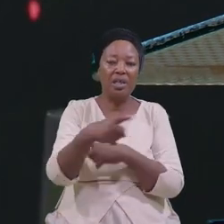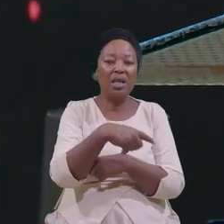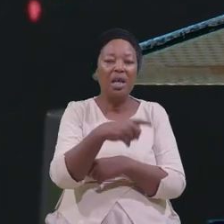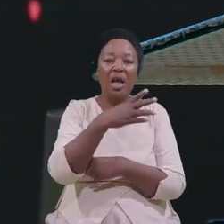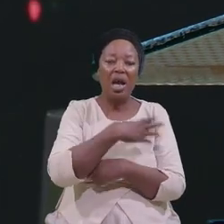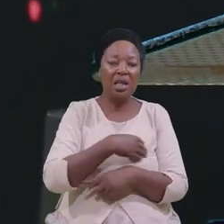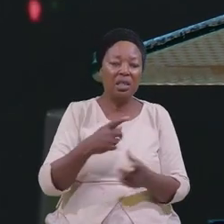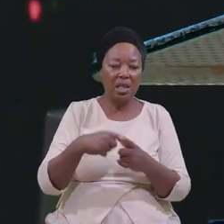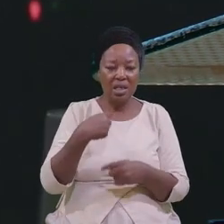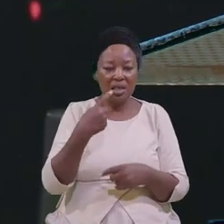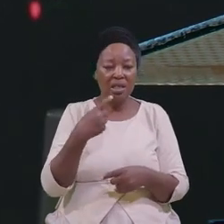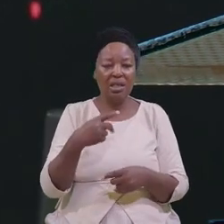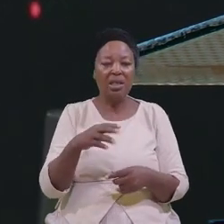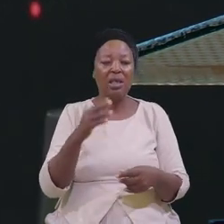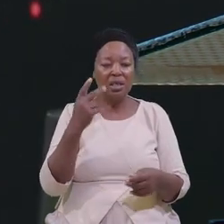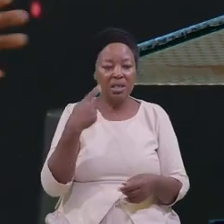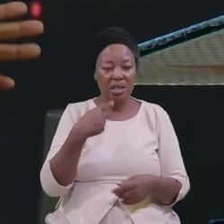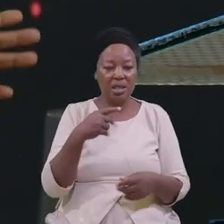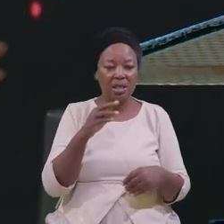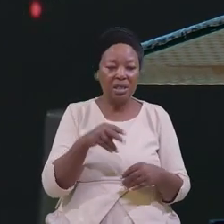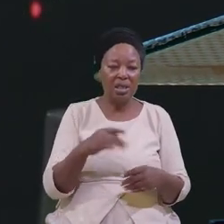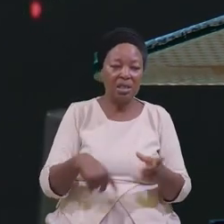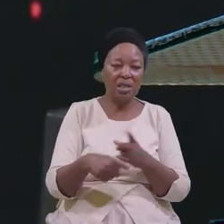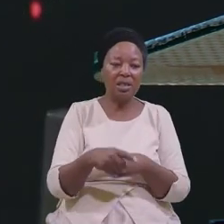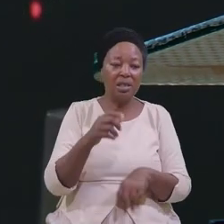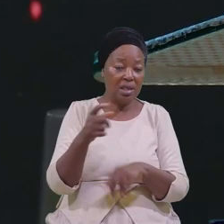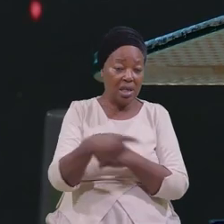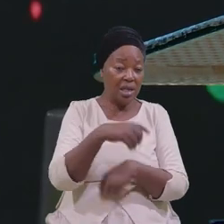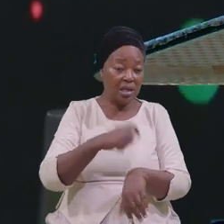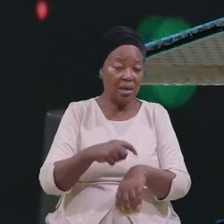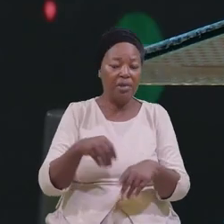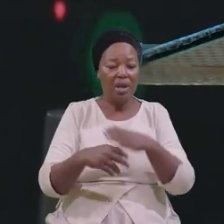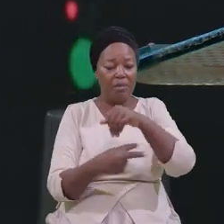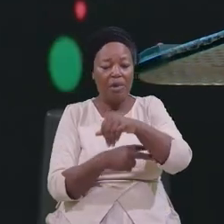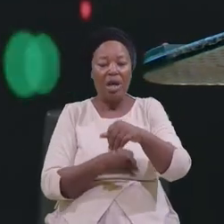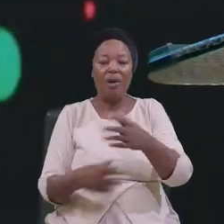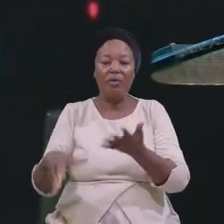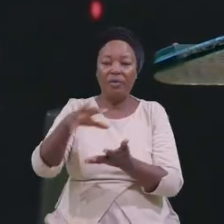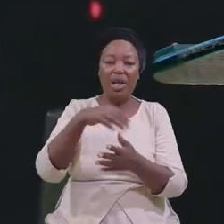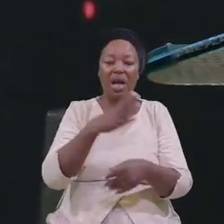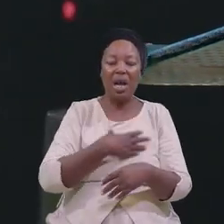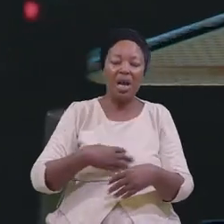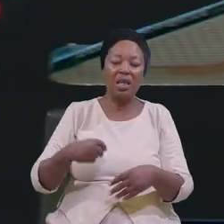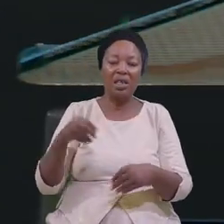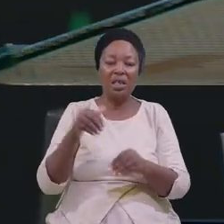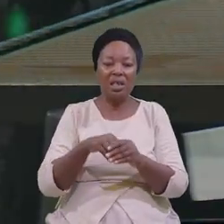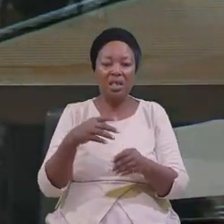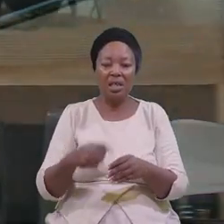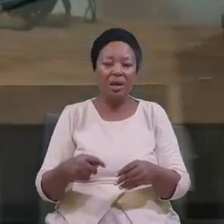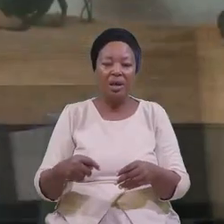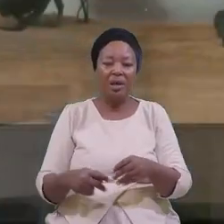And then it says, by daytime in a pillar of cloud and in a pillar of